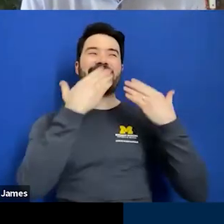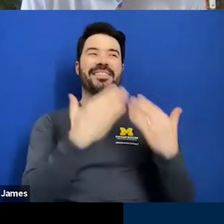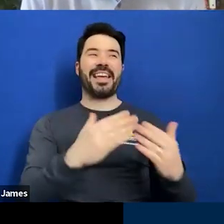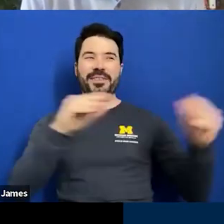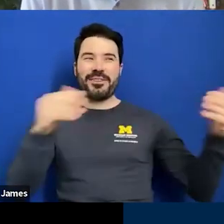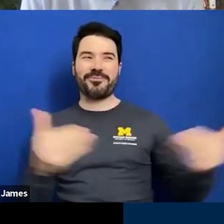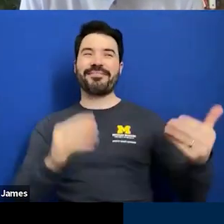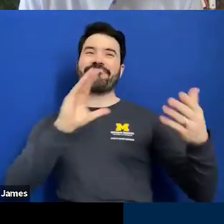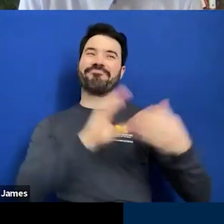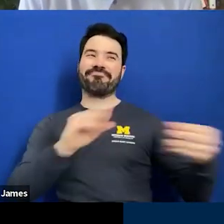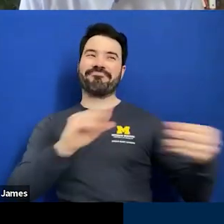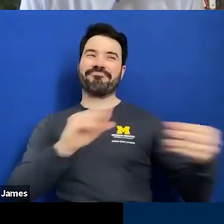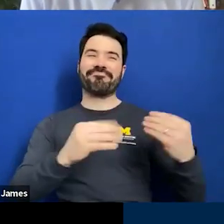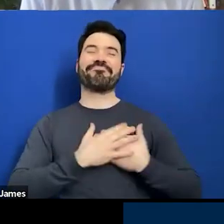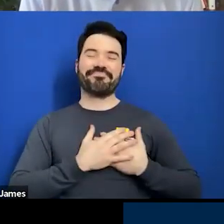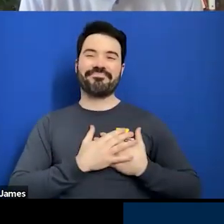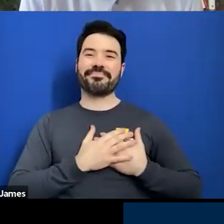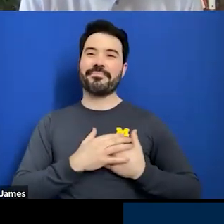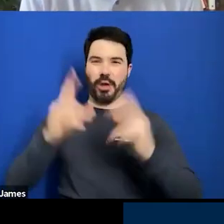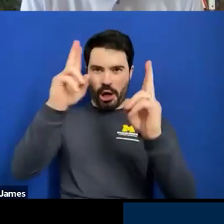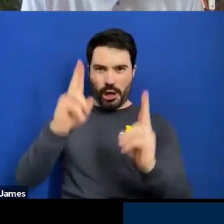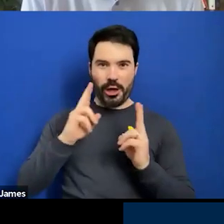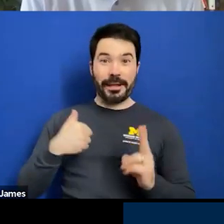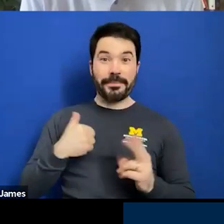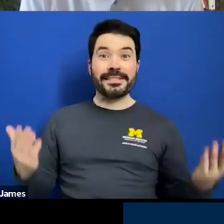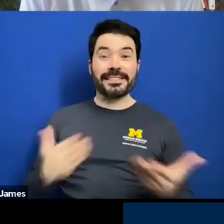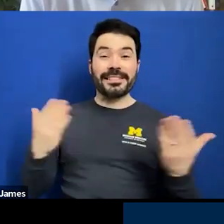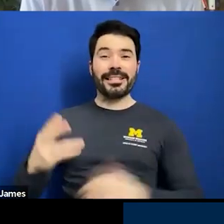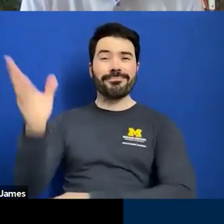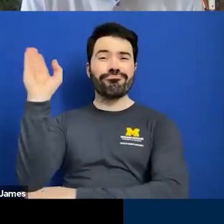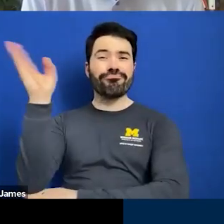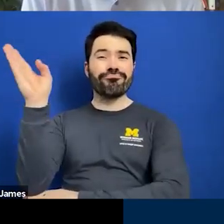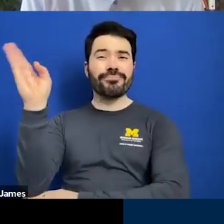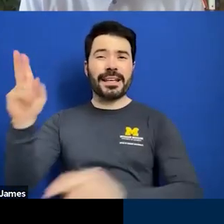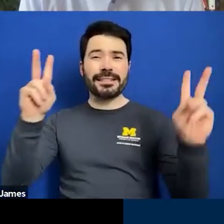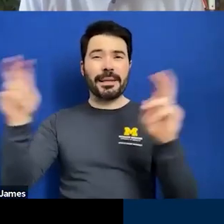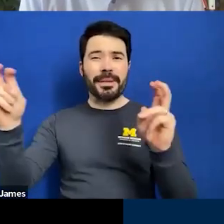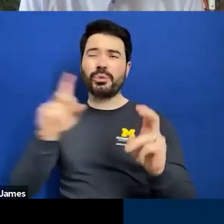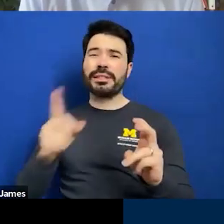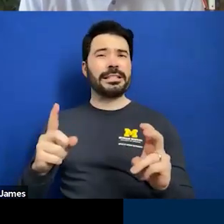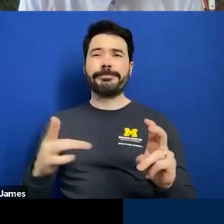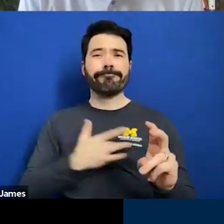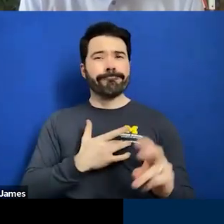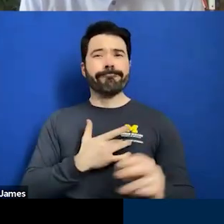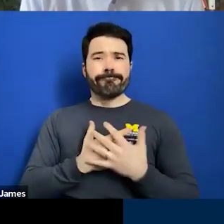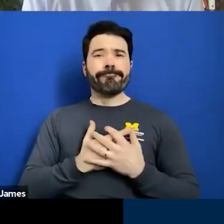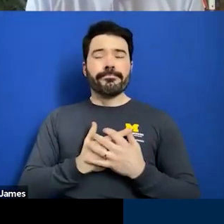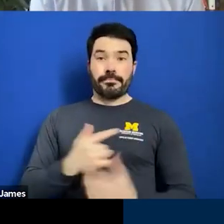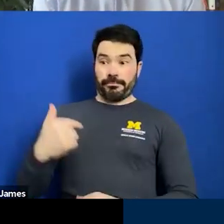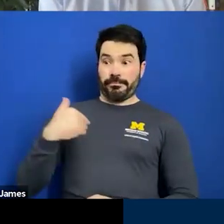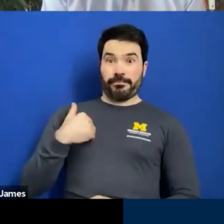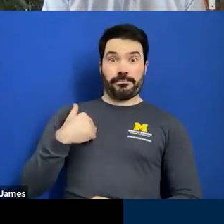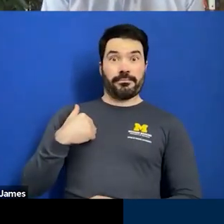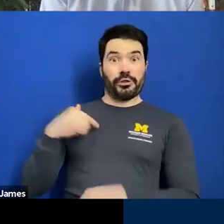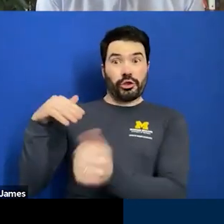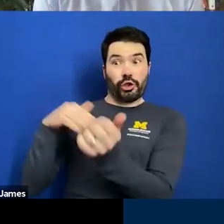am very honored to be here and talk about this topic. It's very near and dear to my heart. I've been in practice for